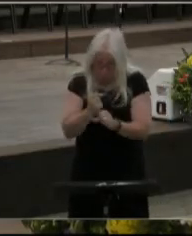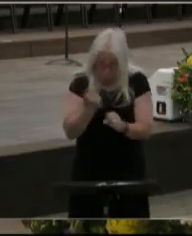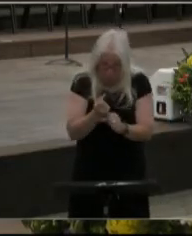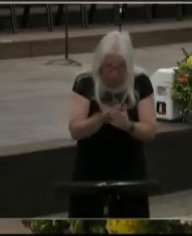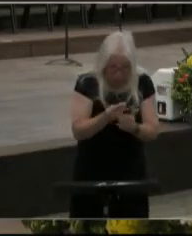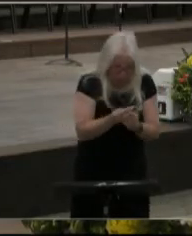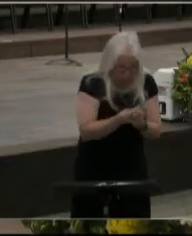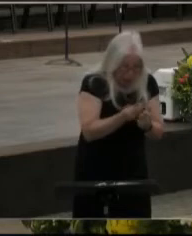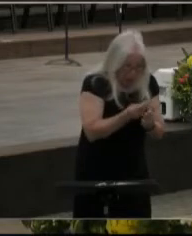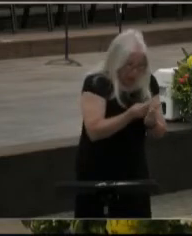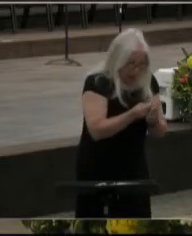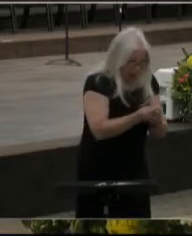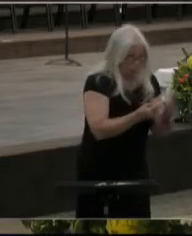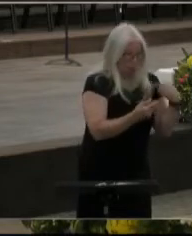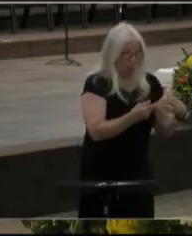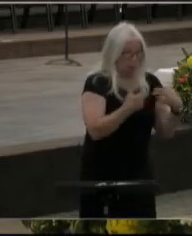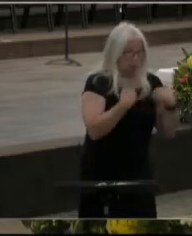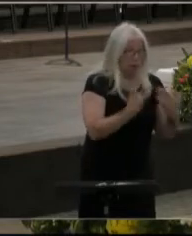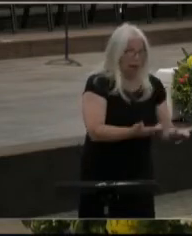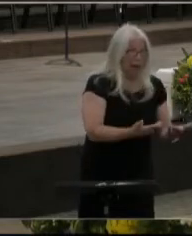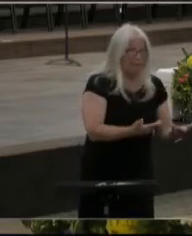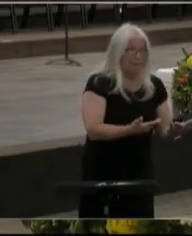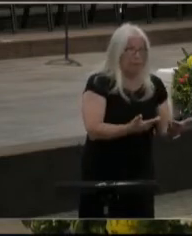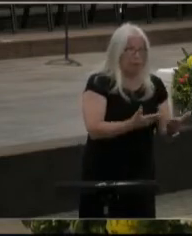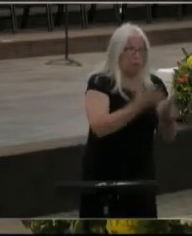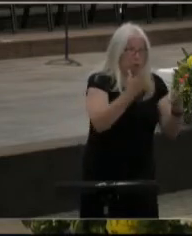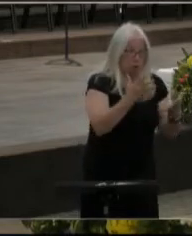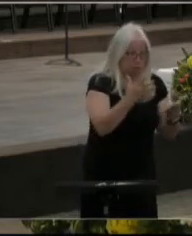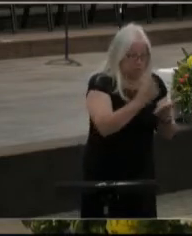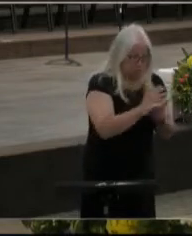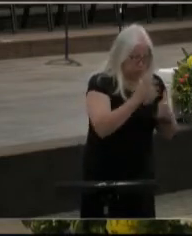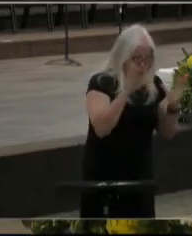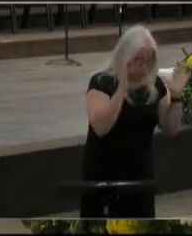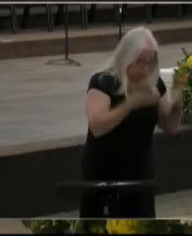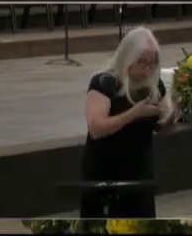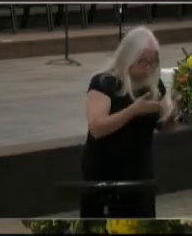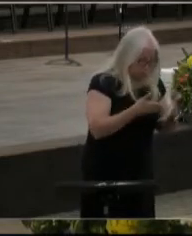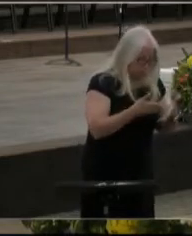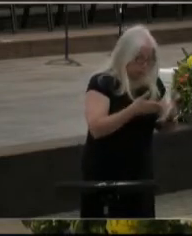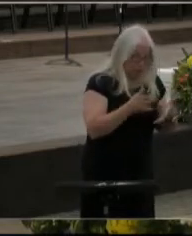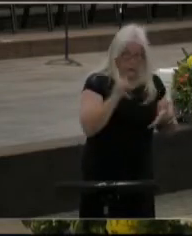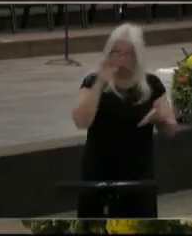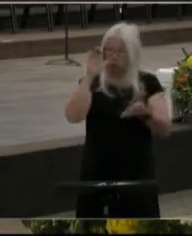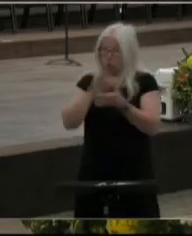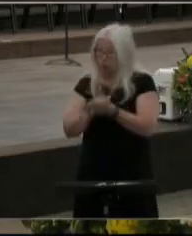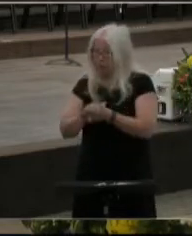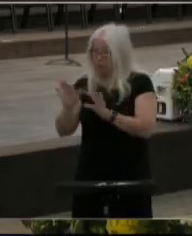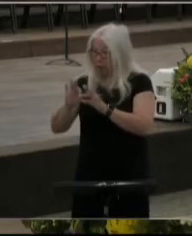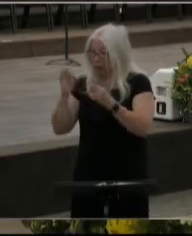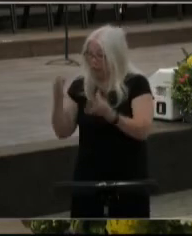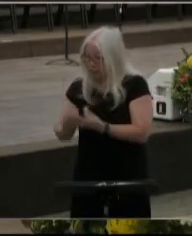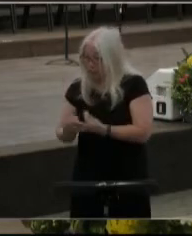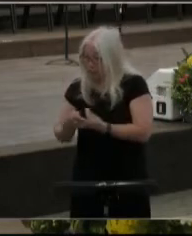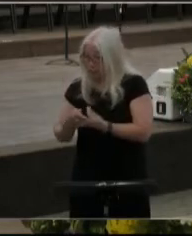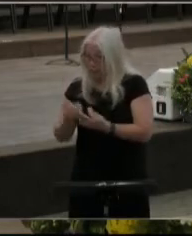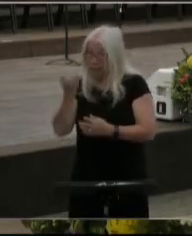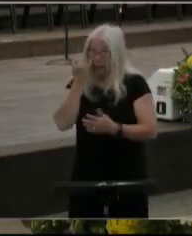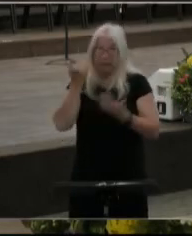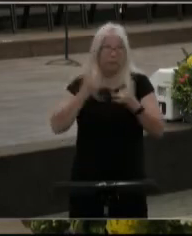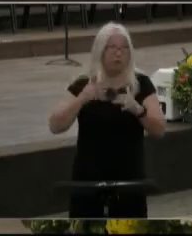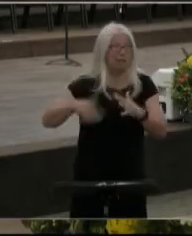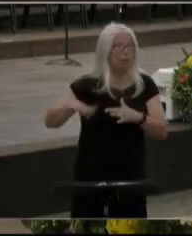money or the reputation that it gave you, you were so ate up with it that you will look at a wife, you will look at a family, if they're